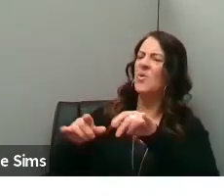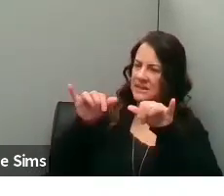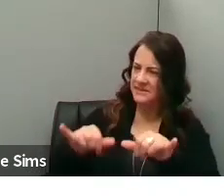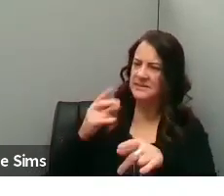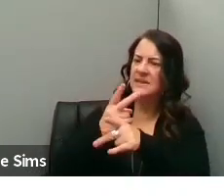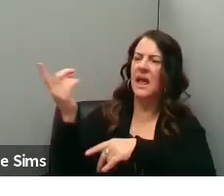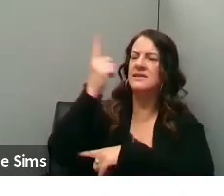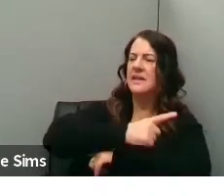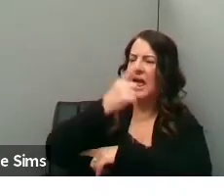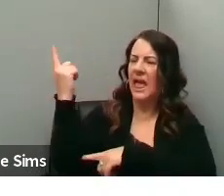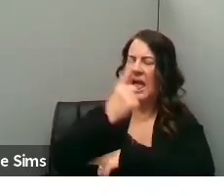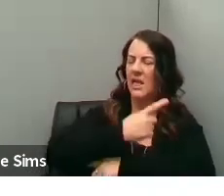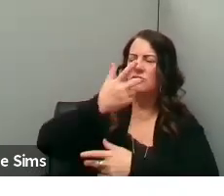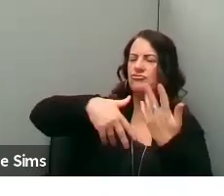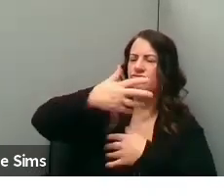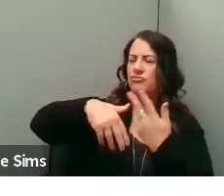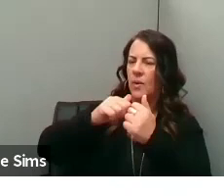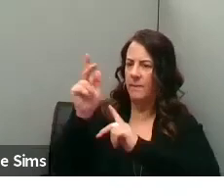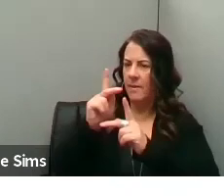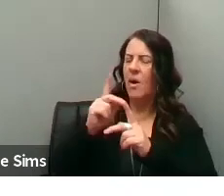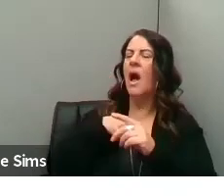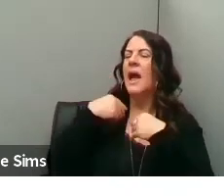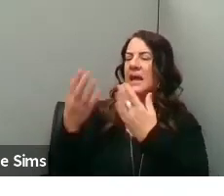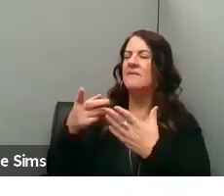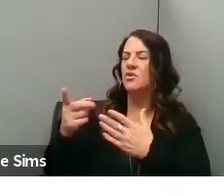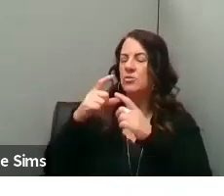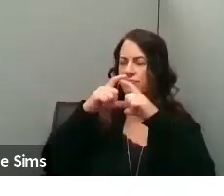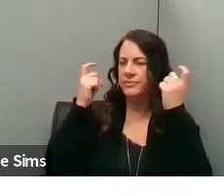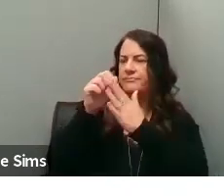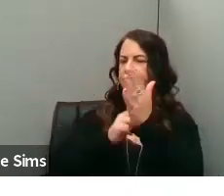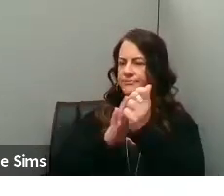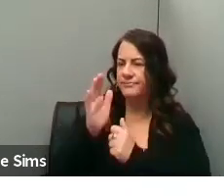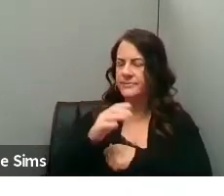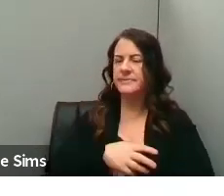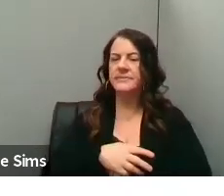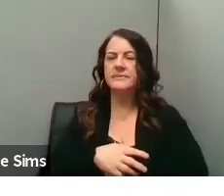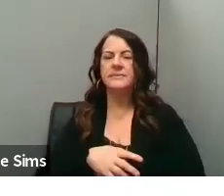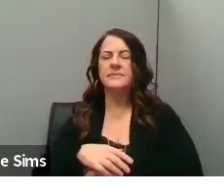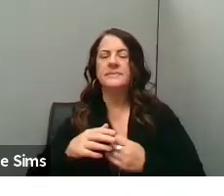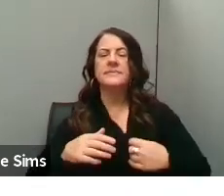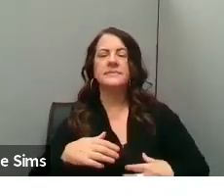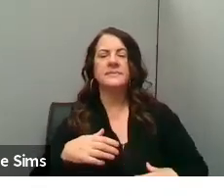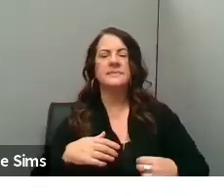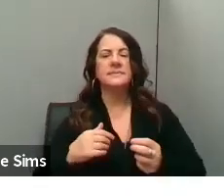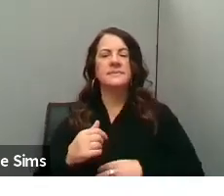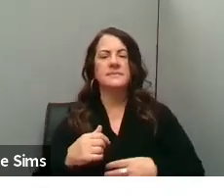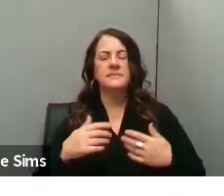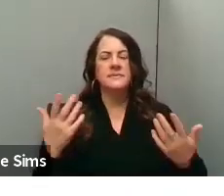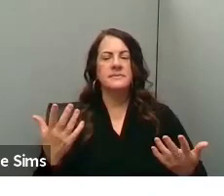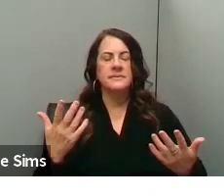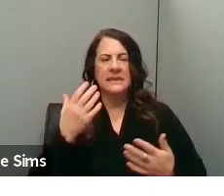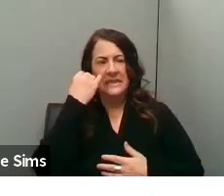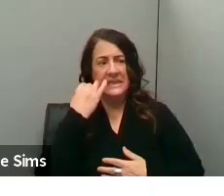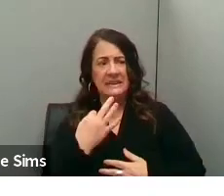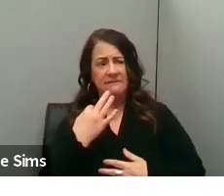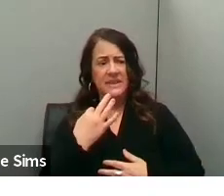So in this situation, unless there is an undue hardship, Joe should grant Michael the reasonable